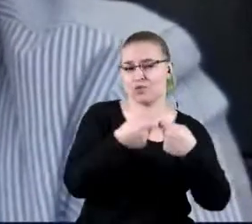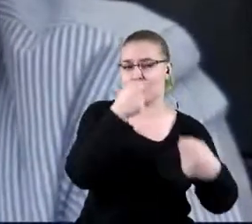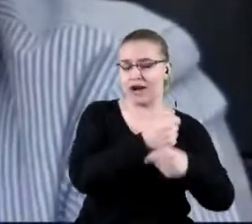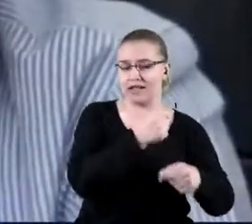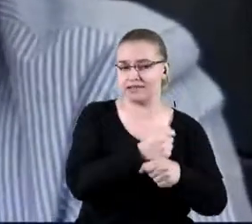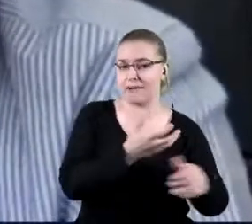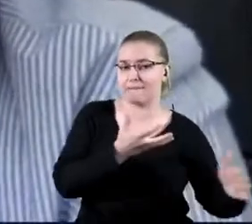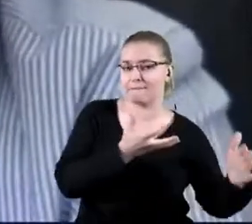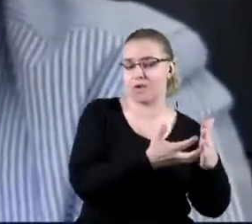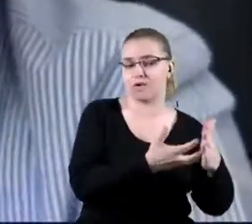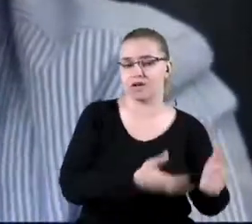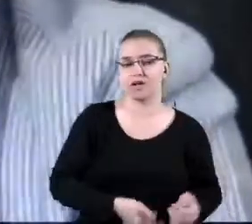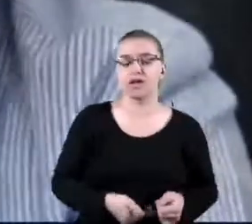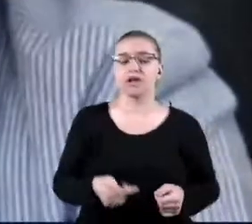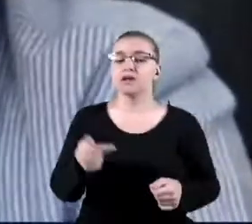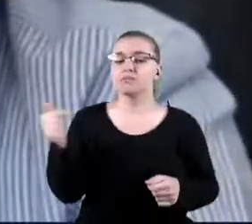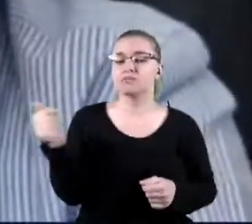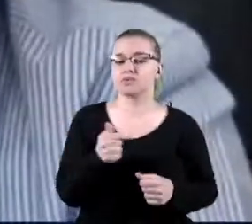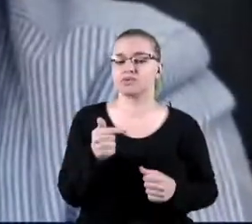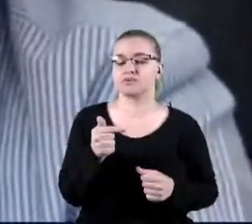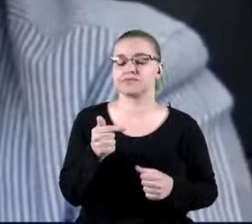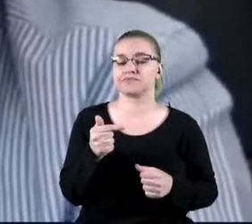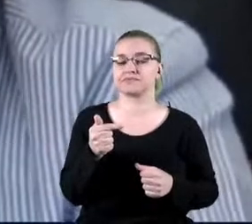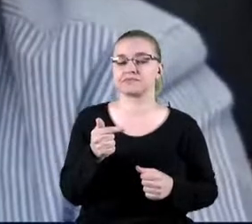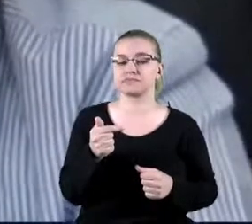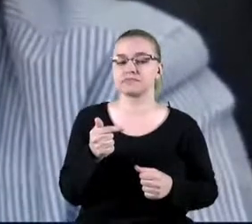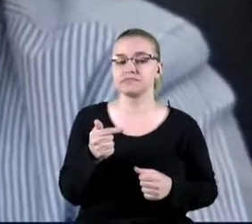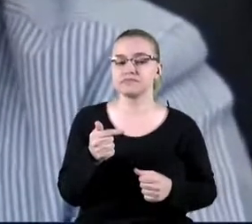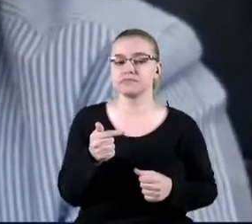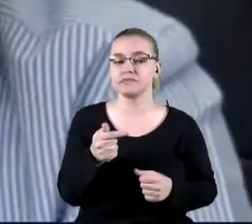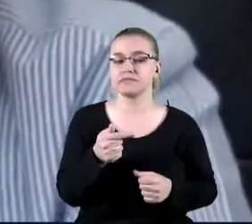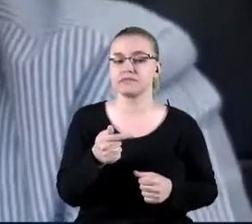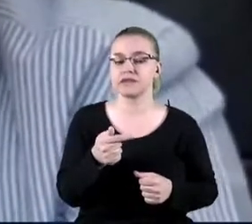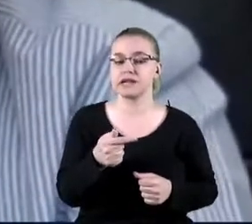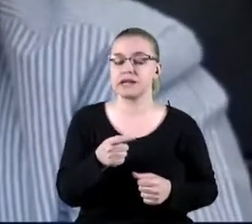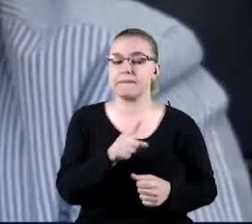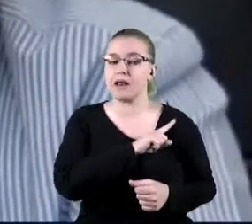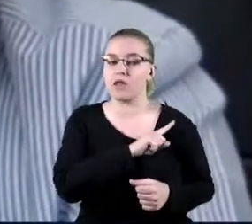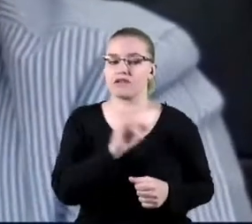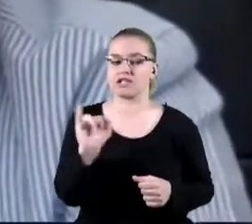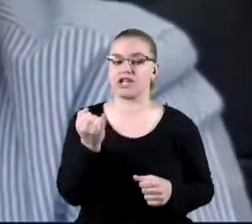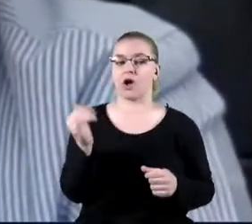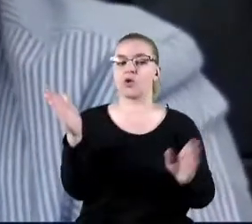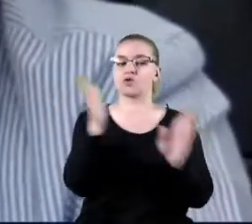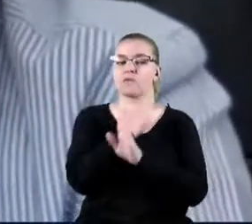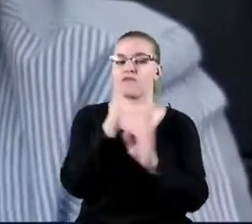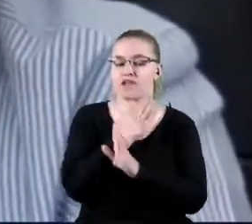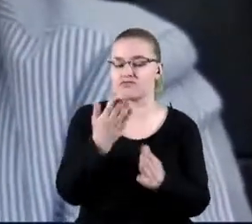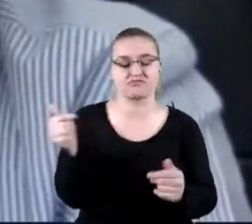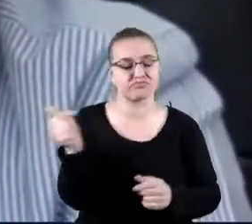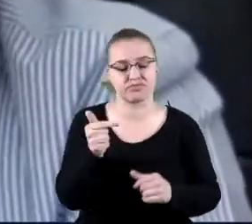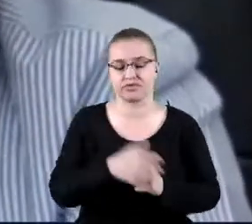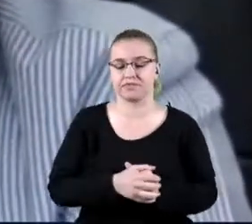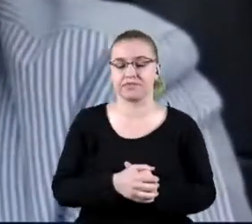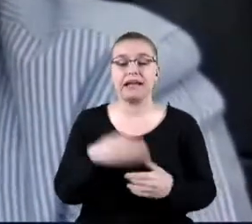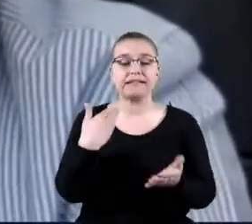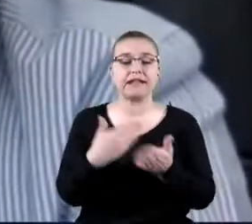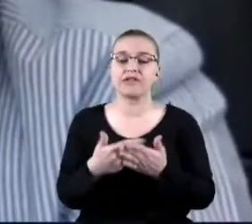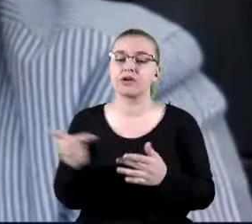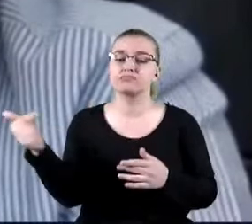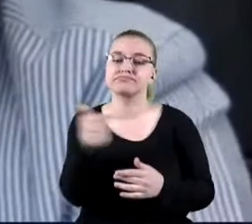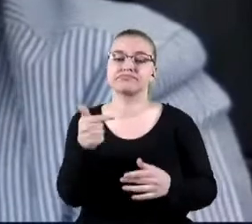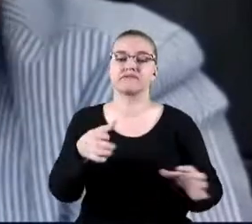port needs to cooperate with us and look after the quality of the